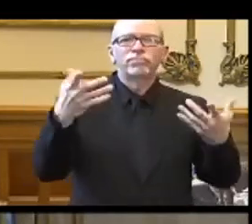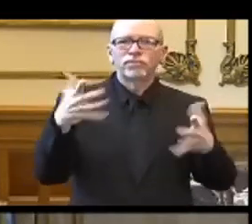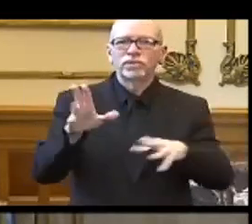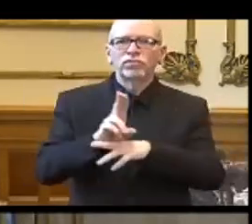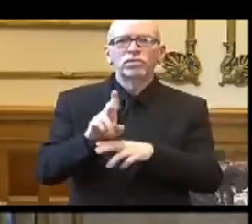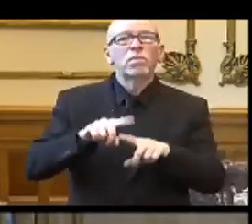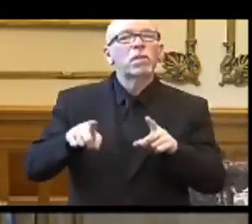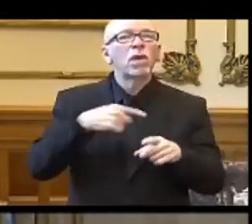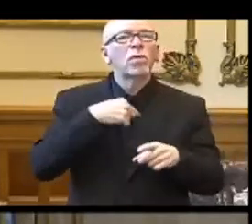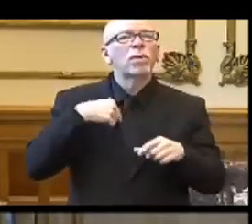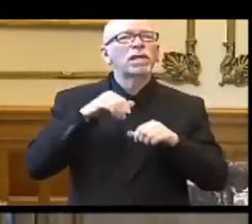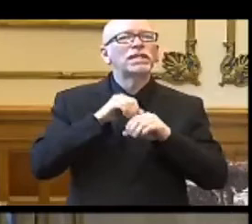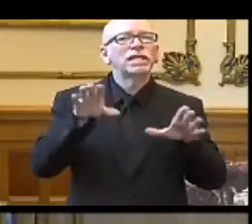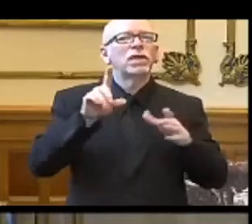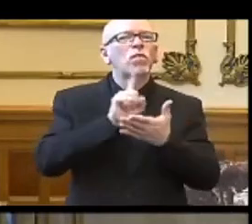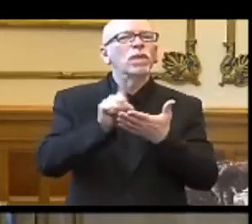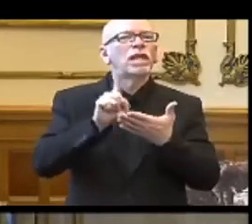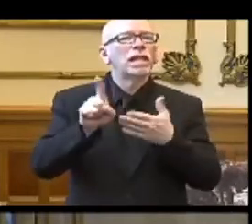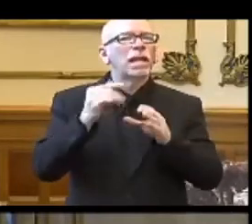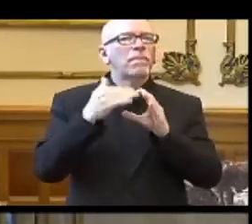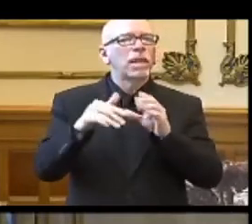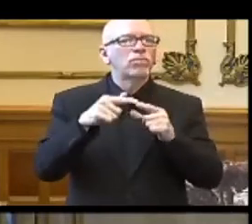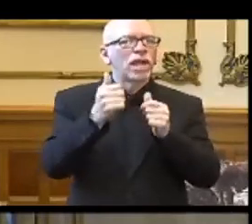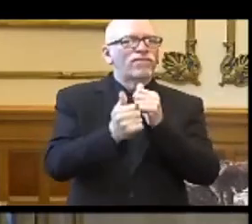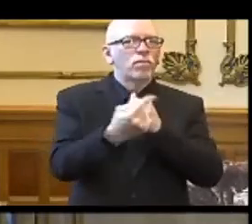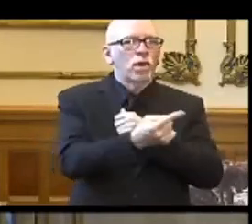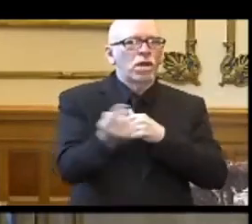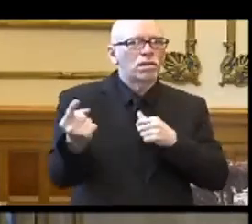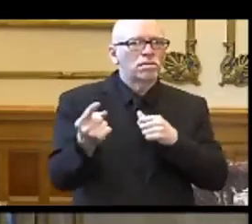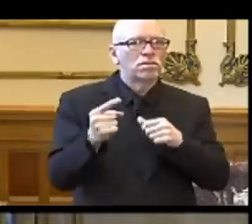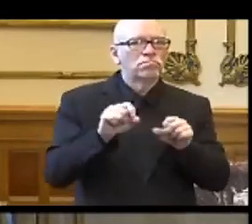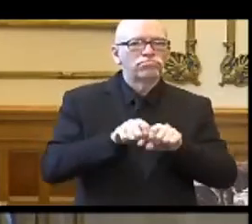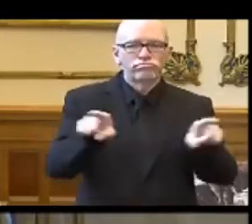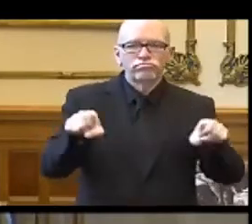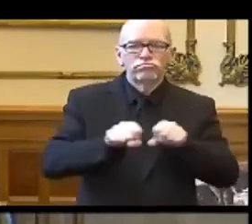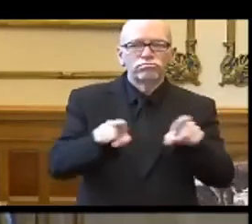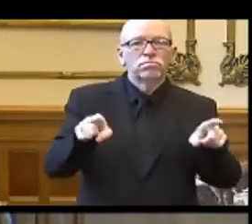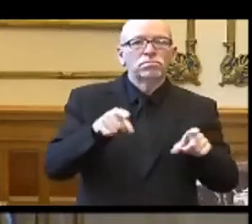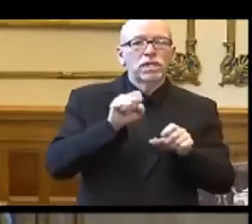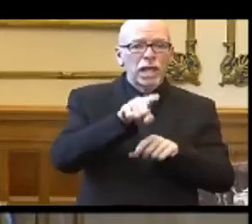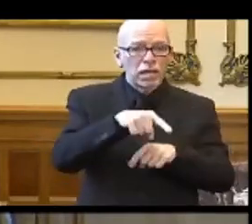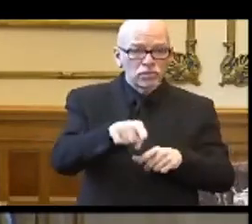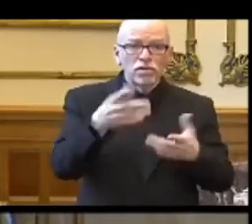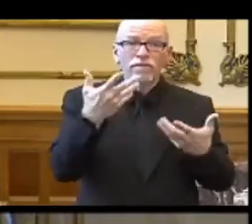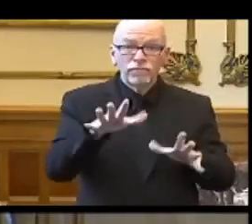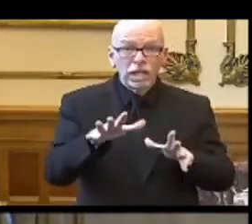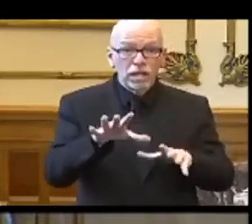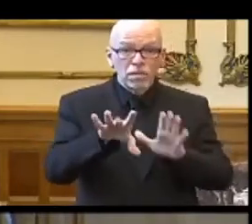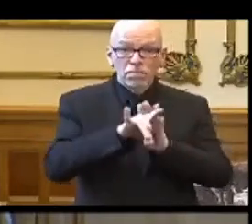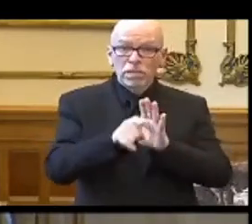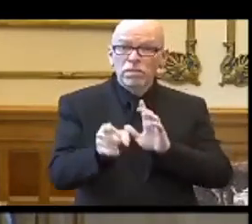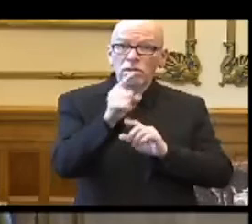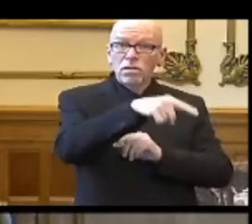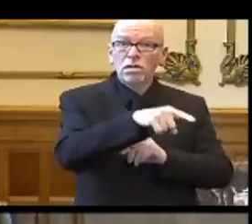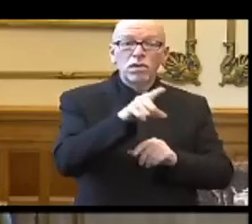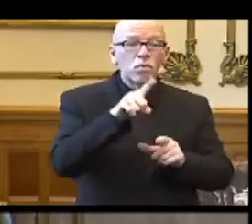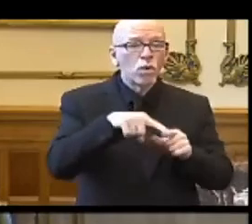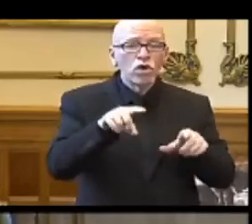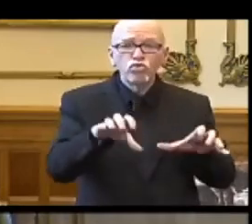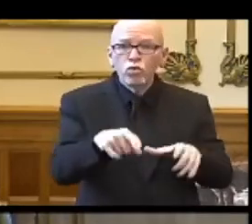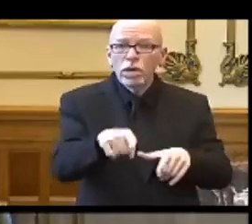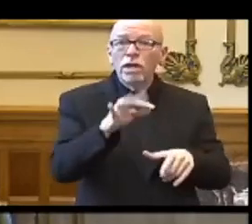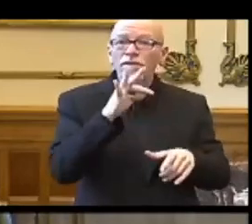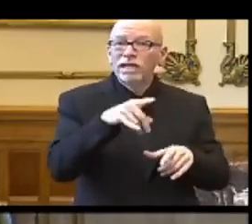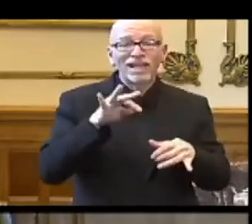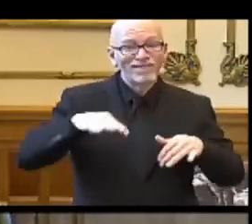is sending out a weekly email to everyone to find out whether they'd been matched, and if so, where they were working and what they were doing. And